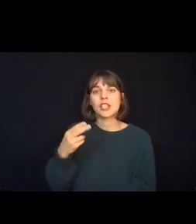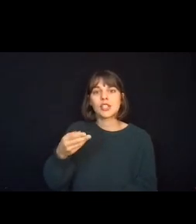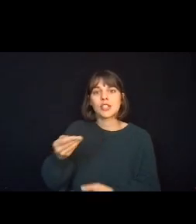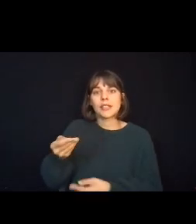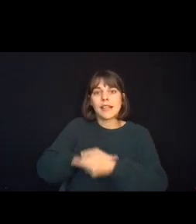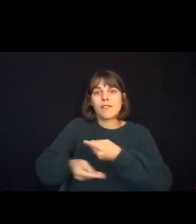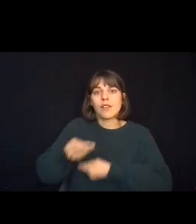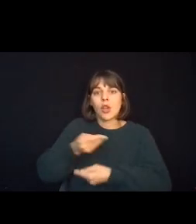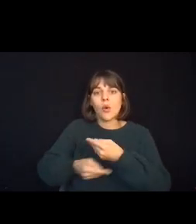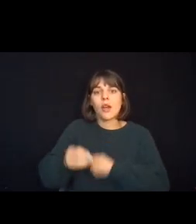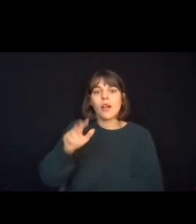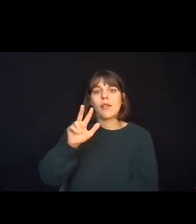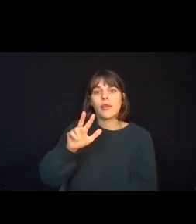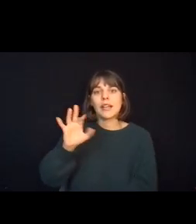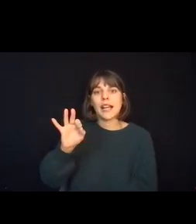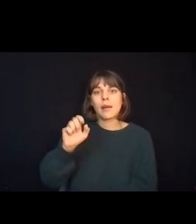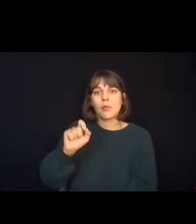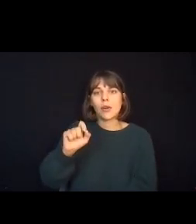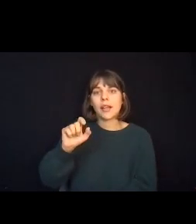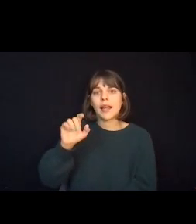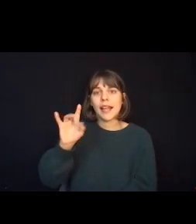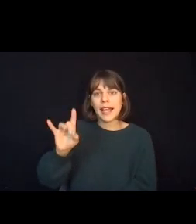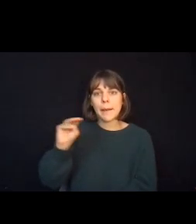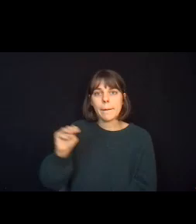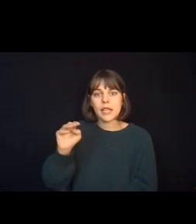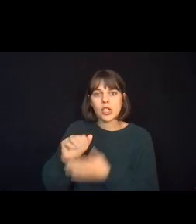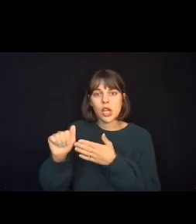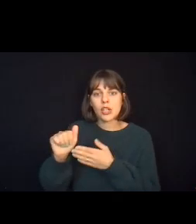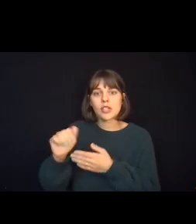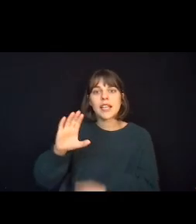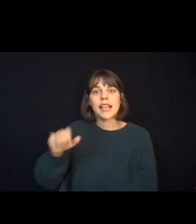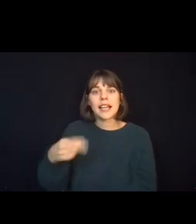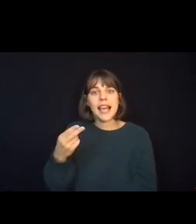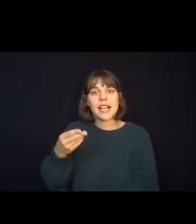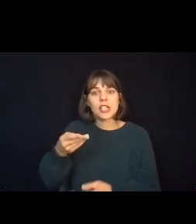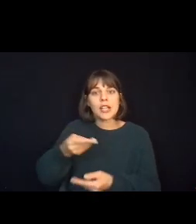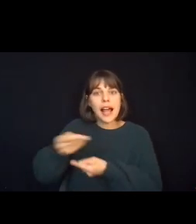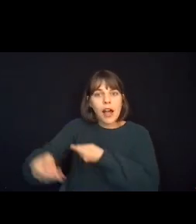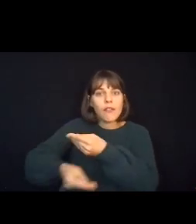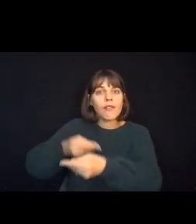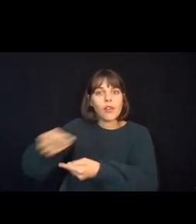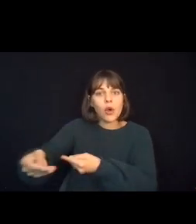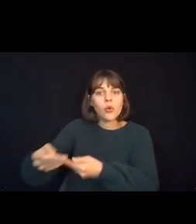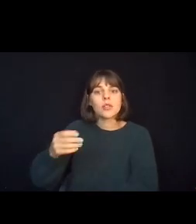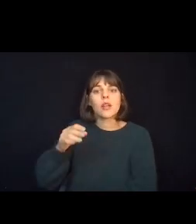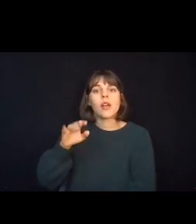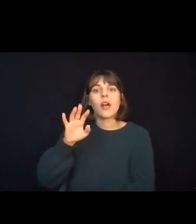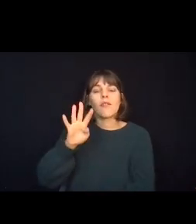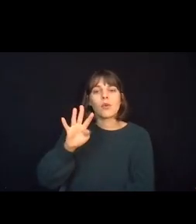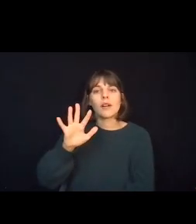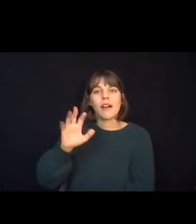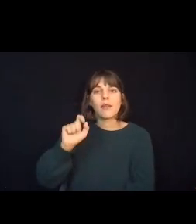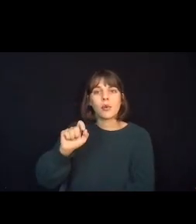of $39.8 million, cash outflows of $45.5 million, and the month of August was ended